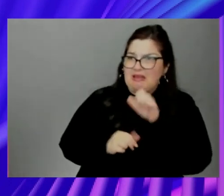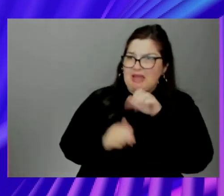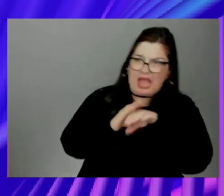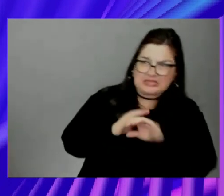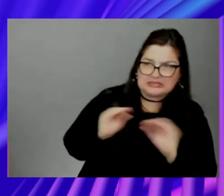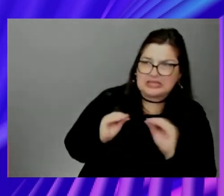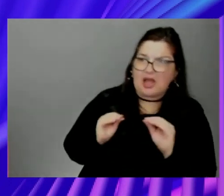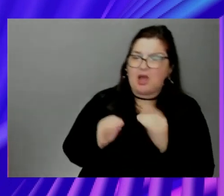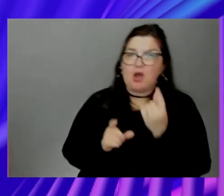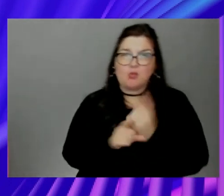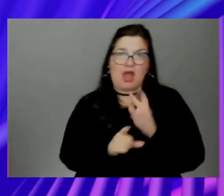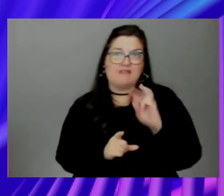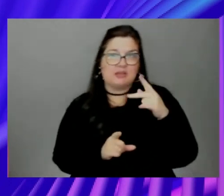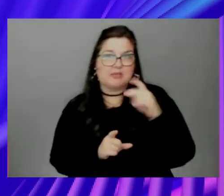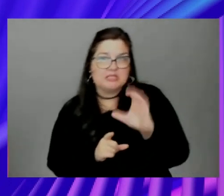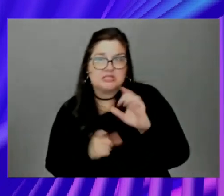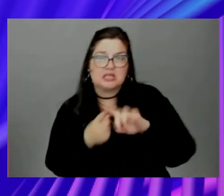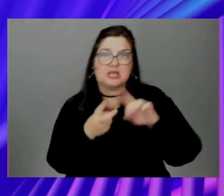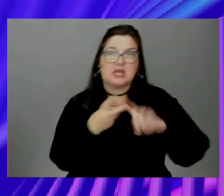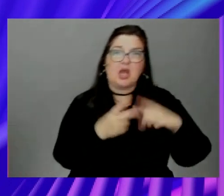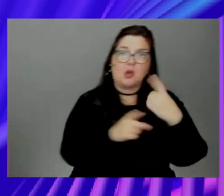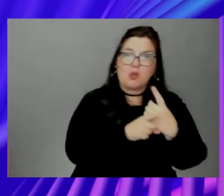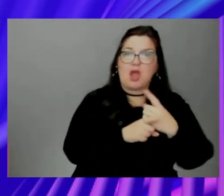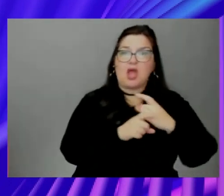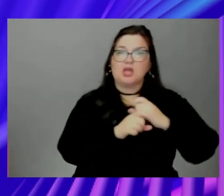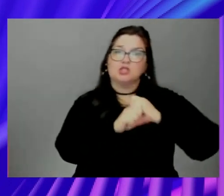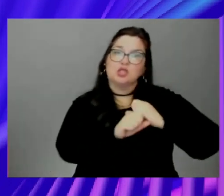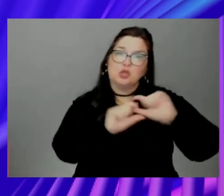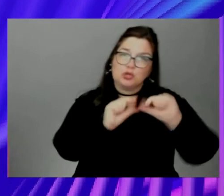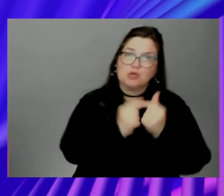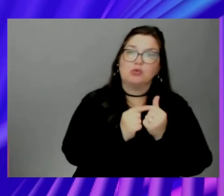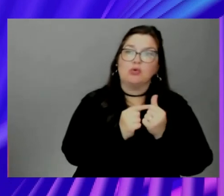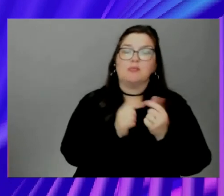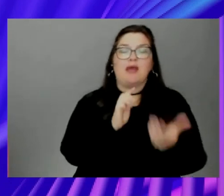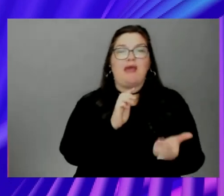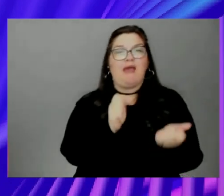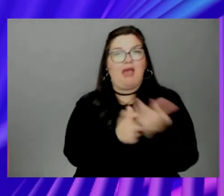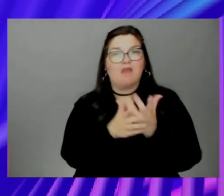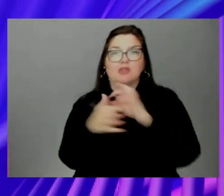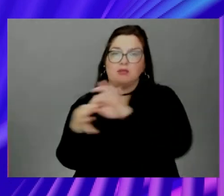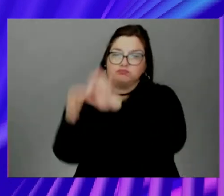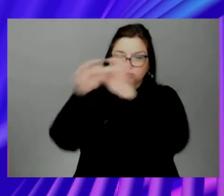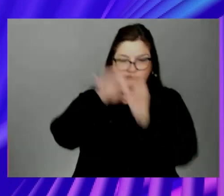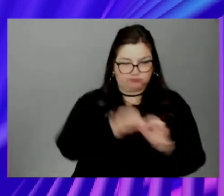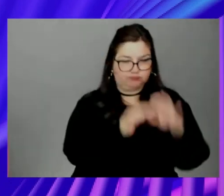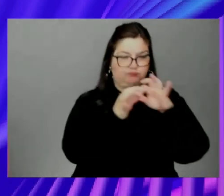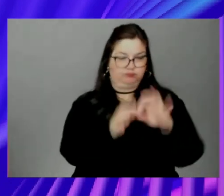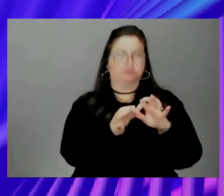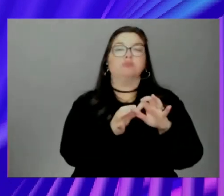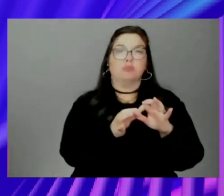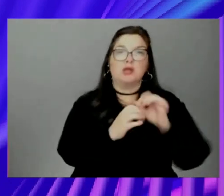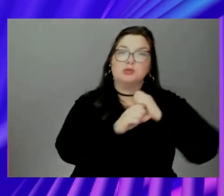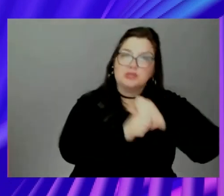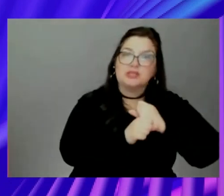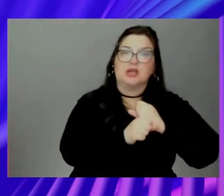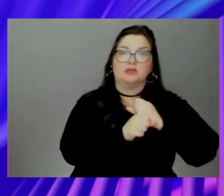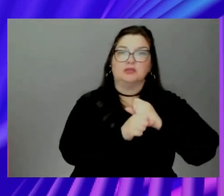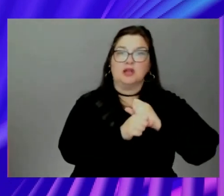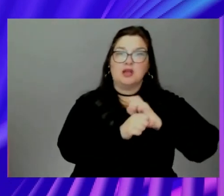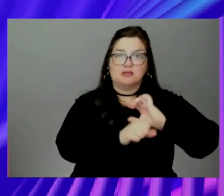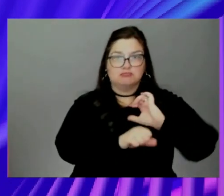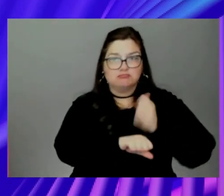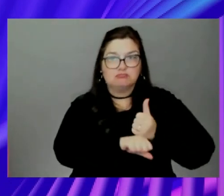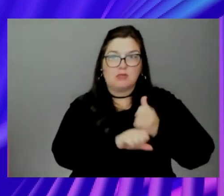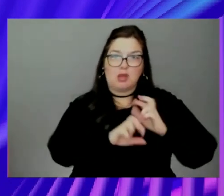right security groups, kind of that tie-in back to security, so that things are created in the right way every time, right out of the gate. That's really cool